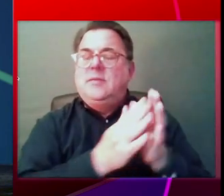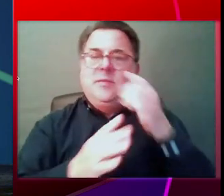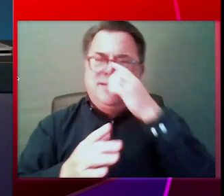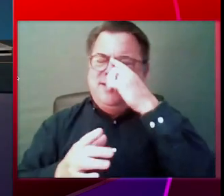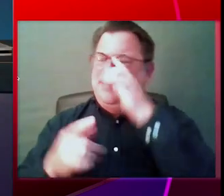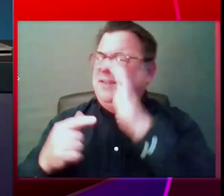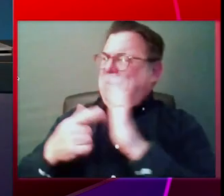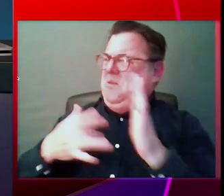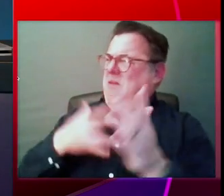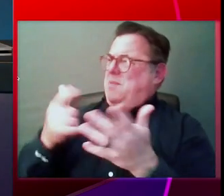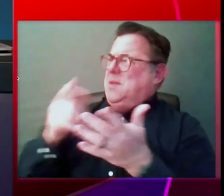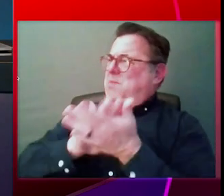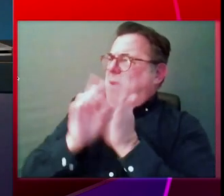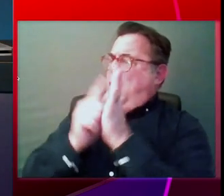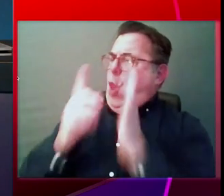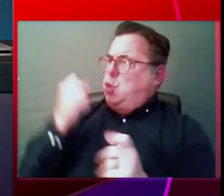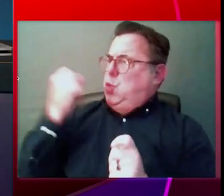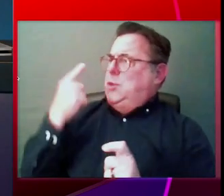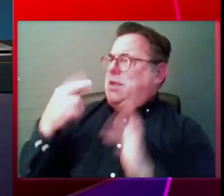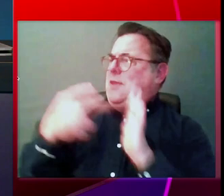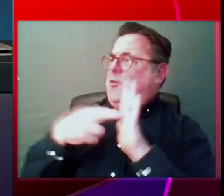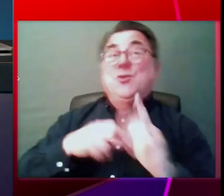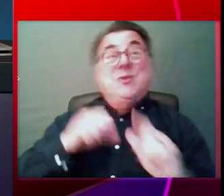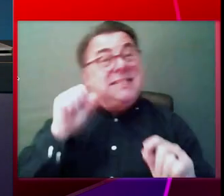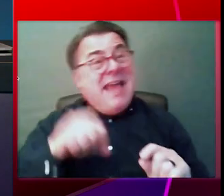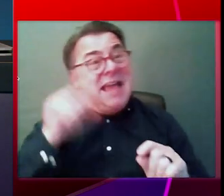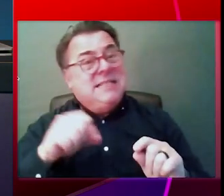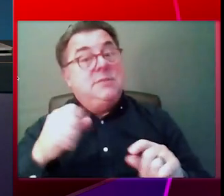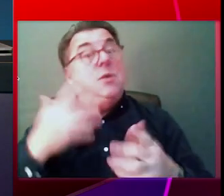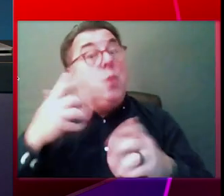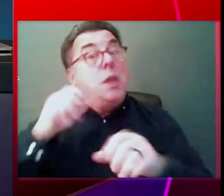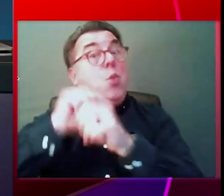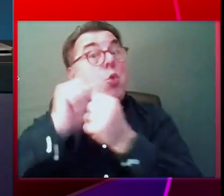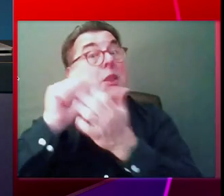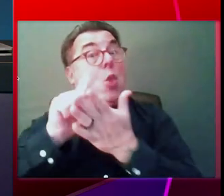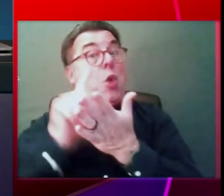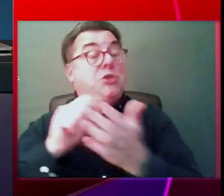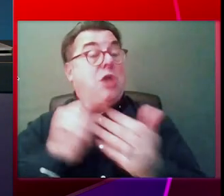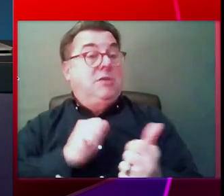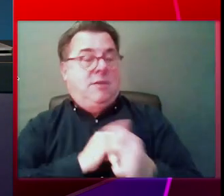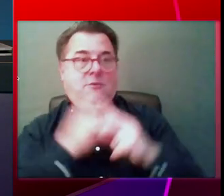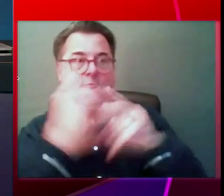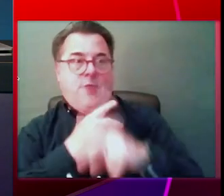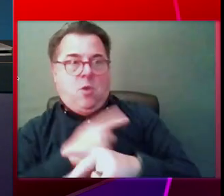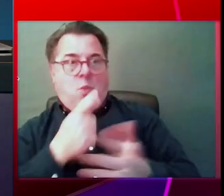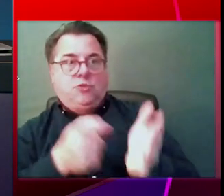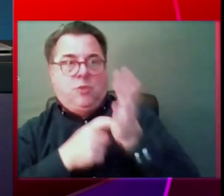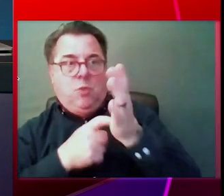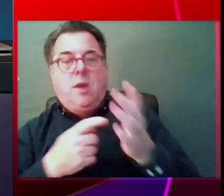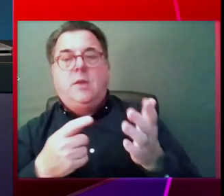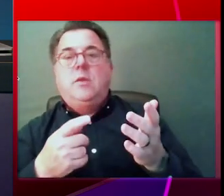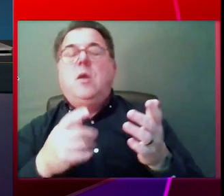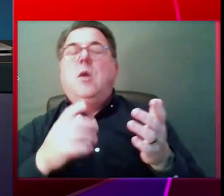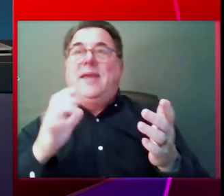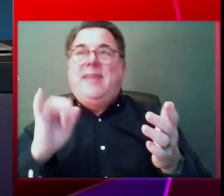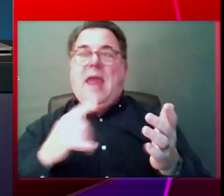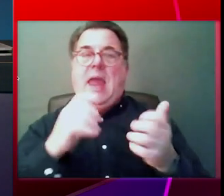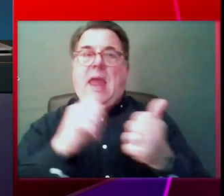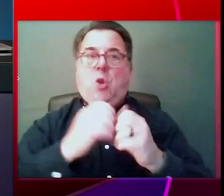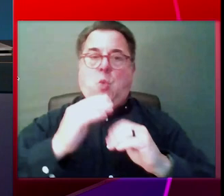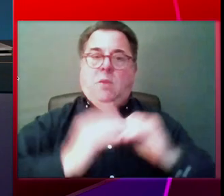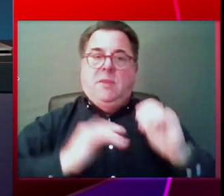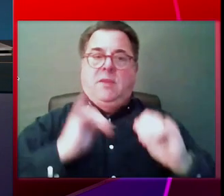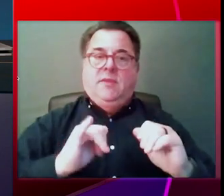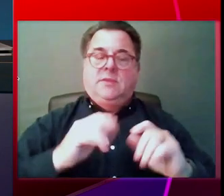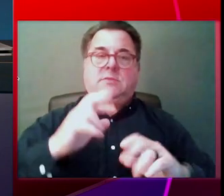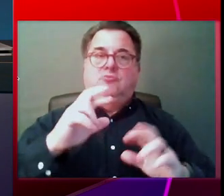understand that's exactly true. Right? So we worked with the lawyers to figure it out, right? And say, okay, how do we build this as a readily made